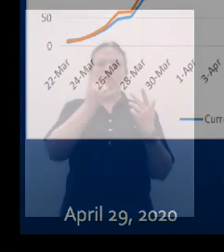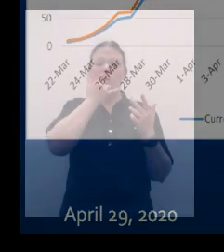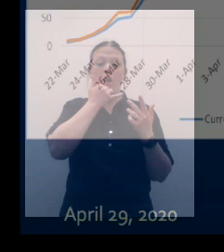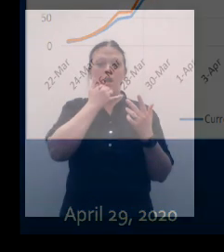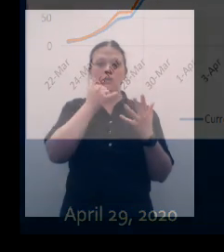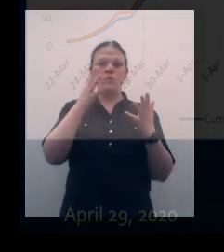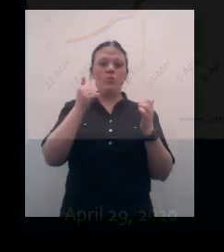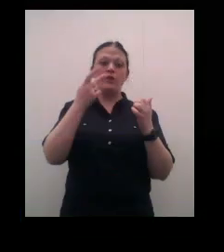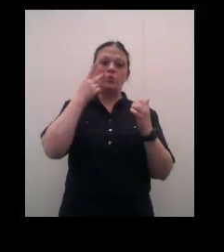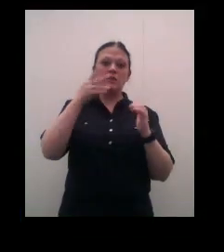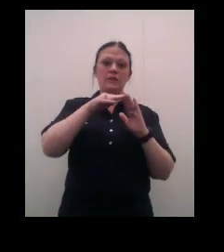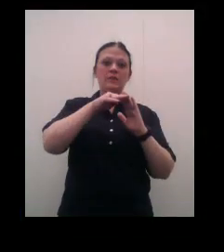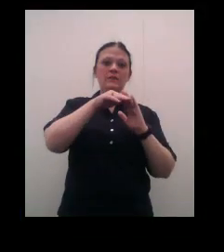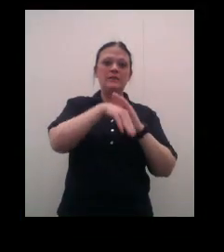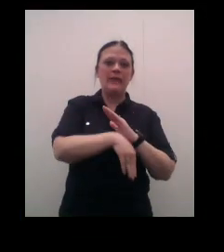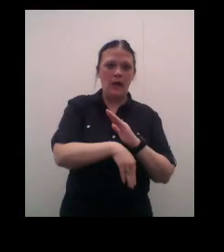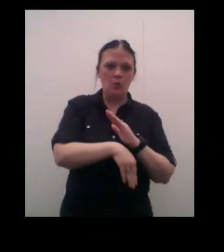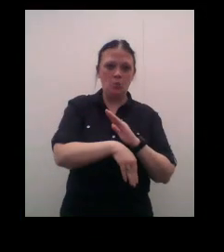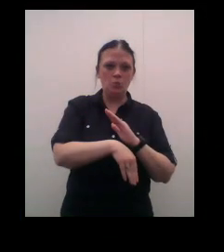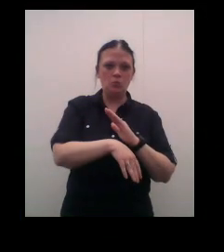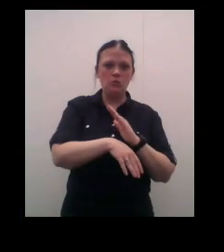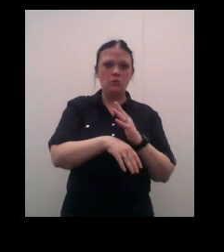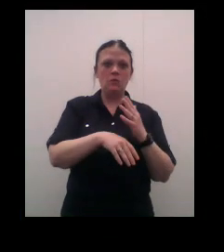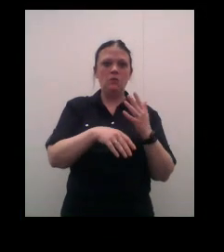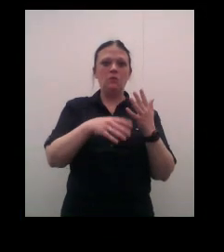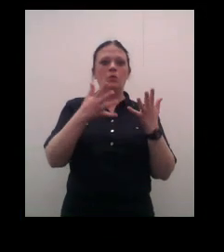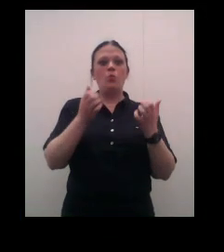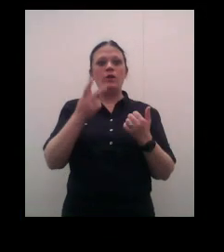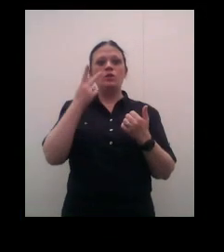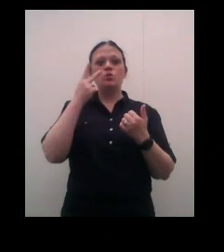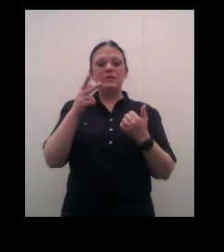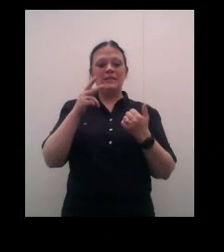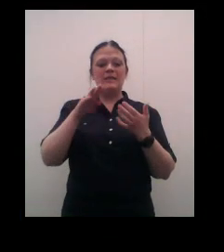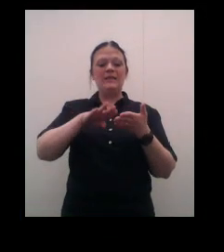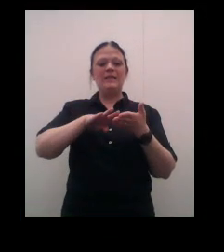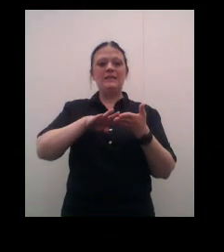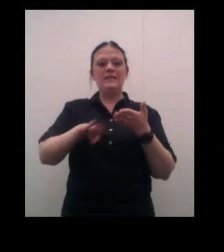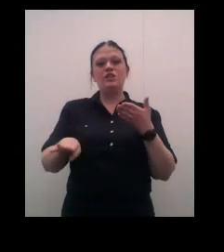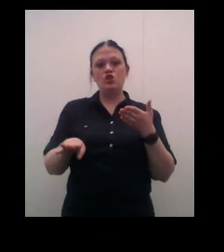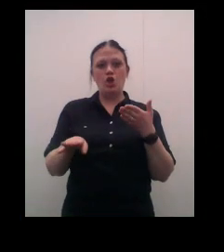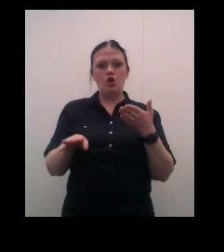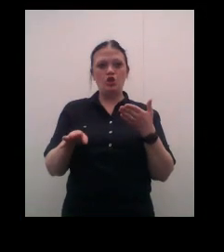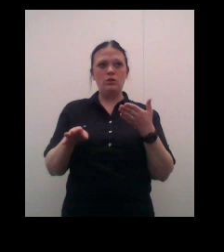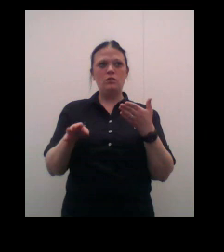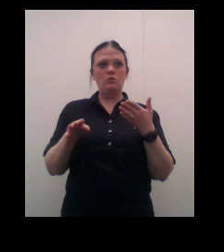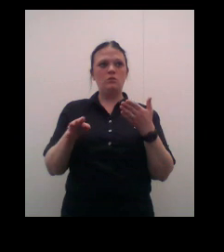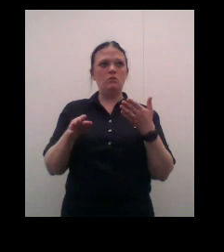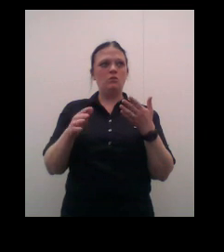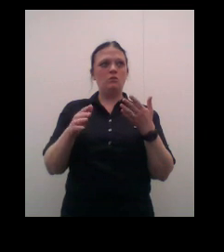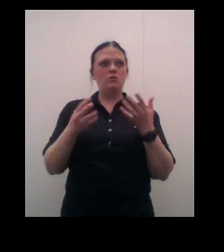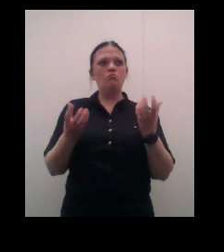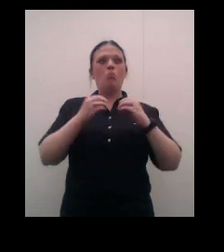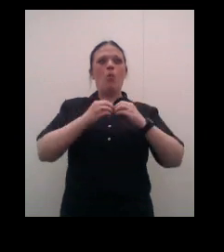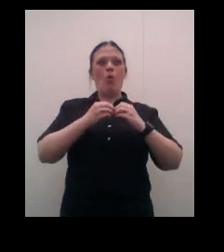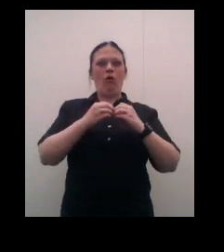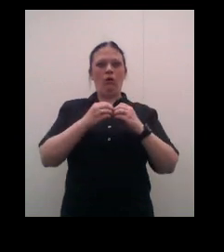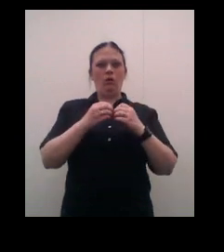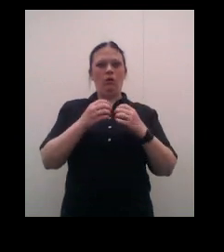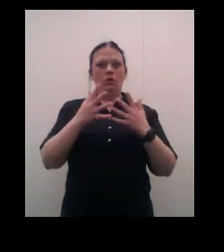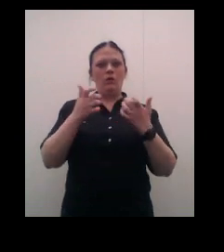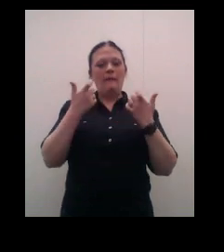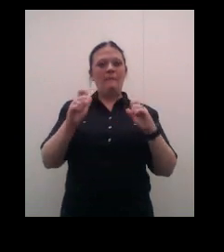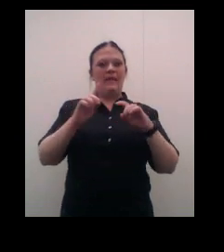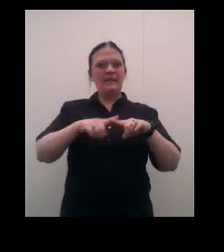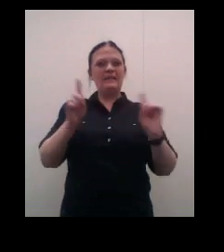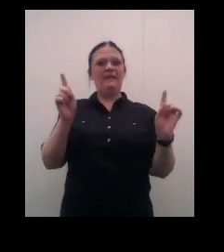going down. We want to see, once again, discharges be a much greater difference between the discharges,